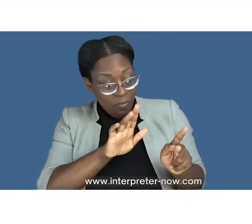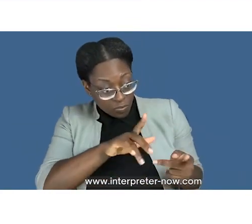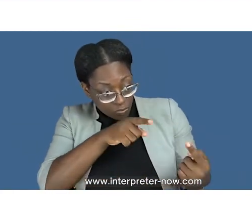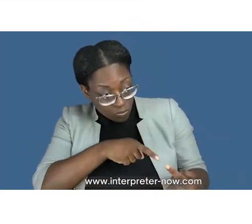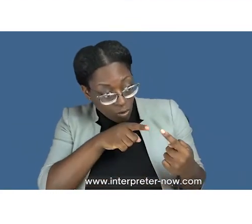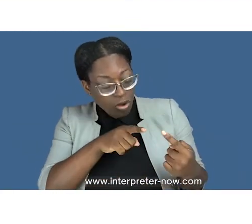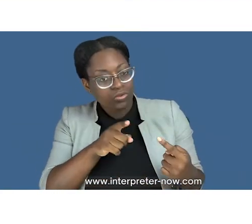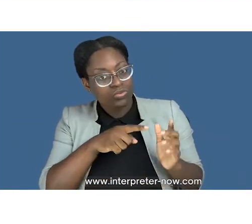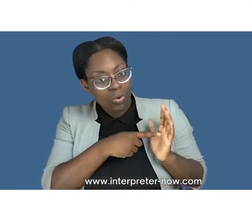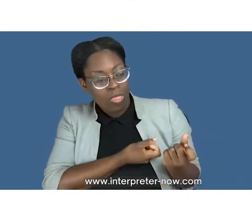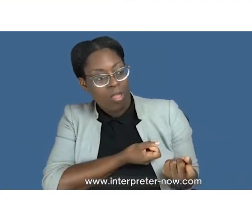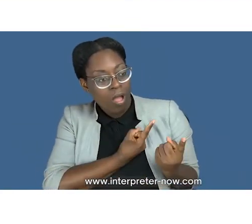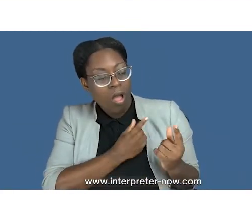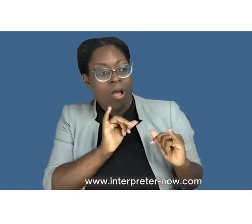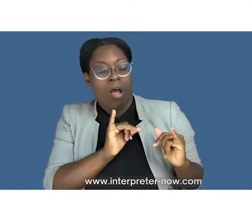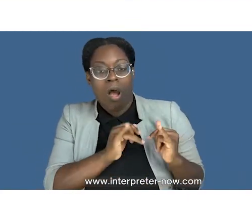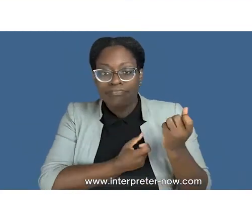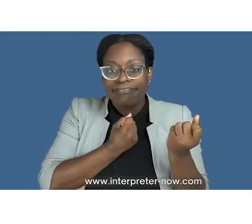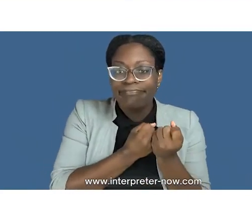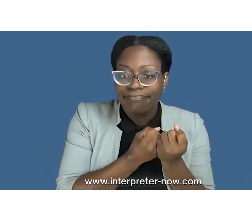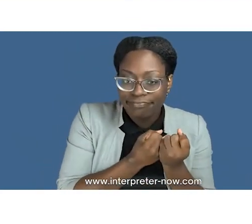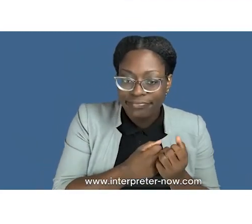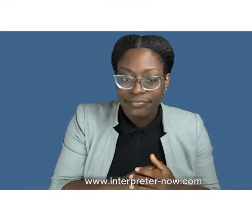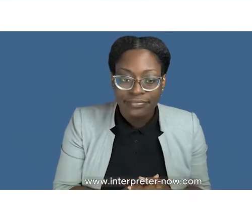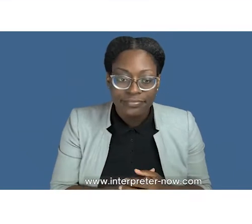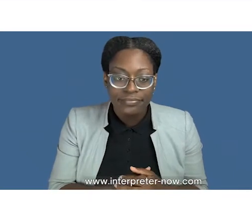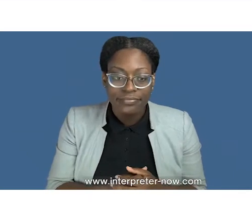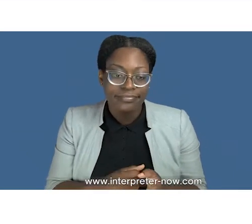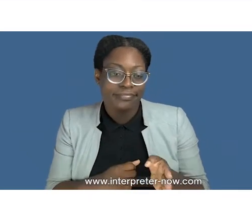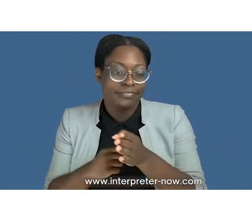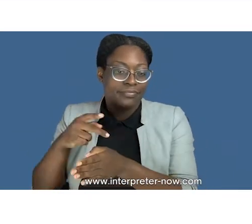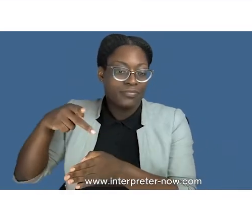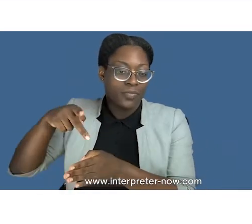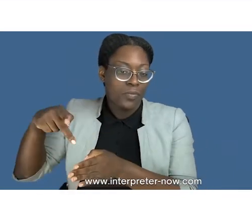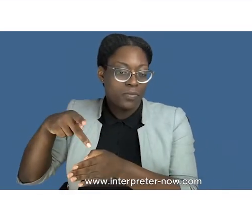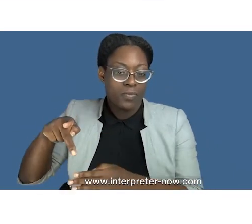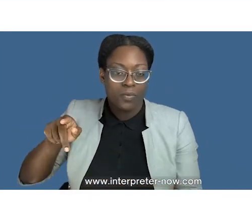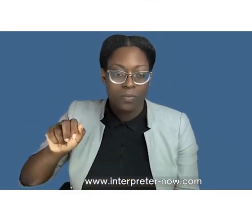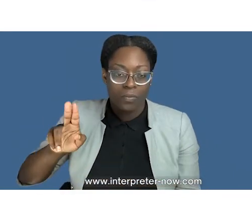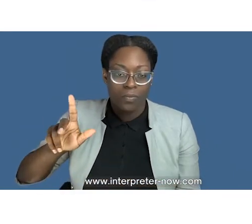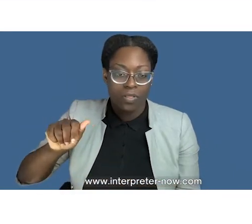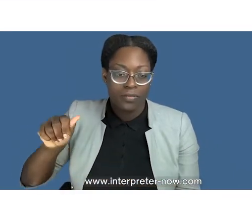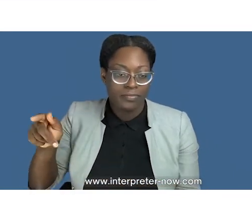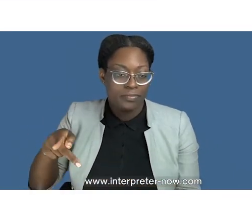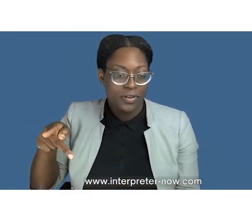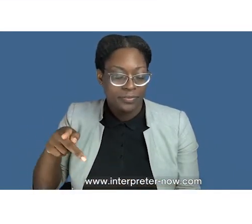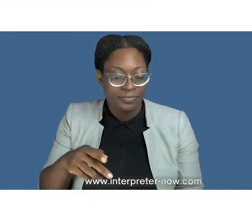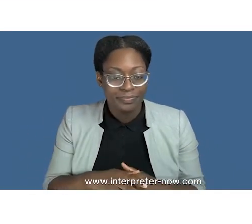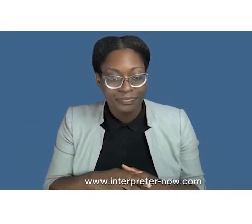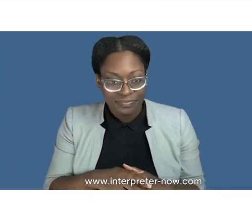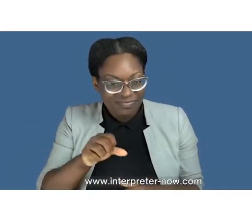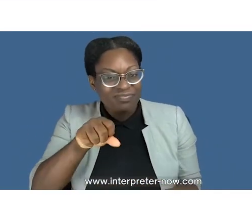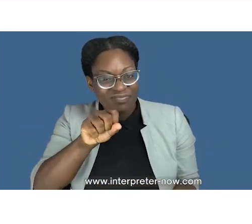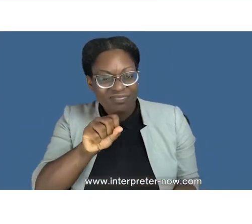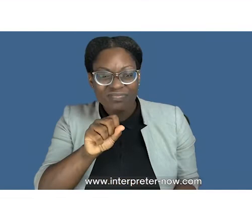another, and then taking action and support. Mm-hmm. This makes me remember when I started to think in